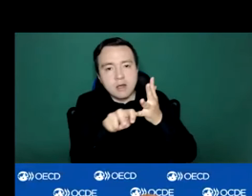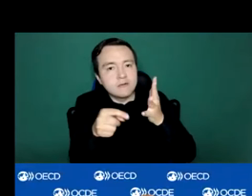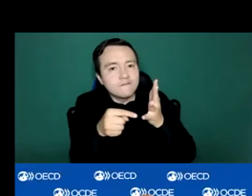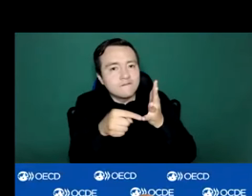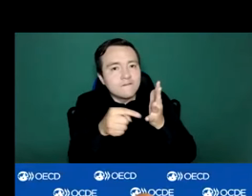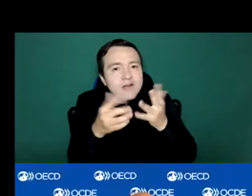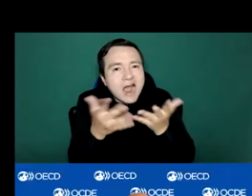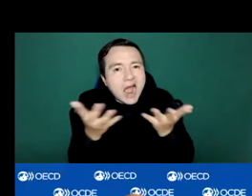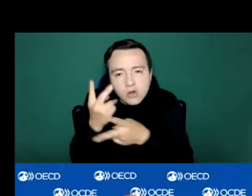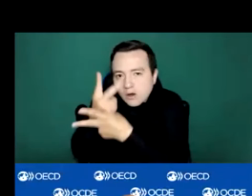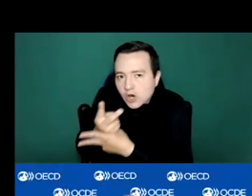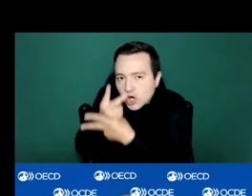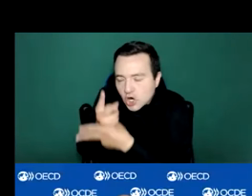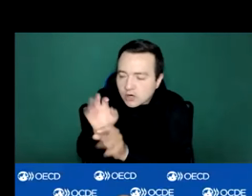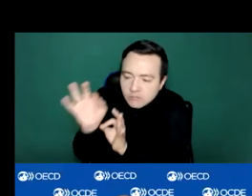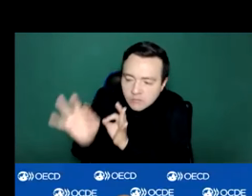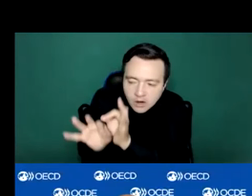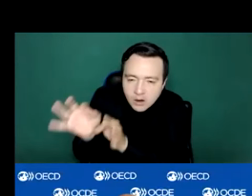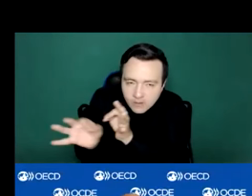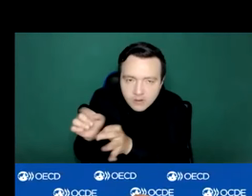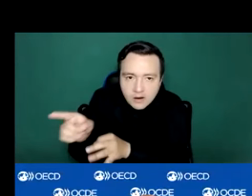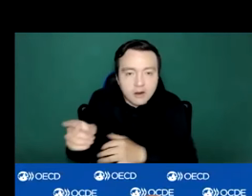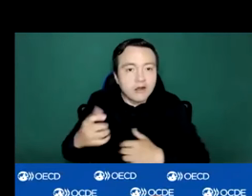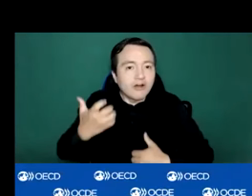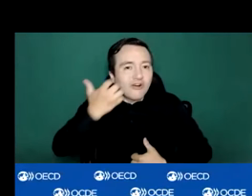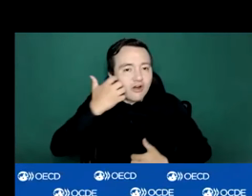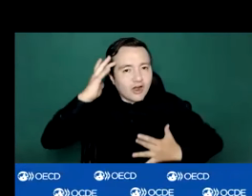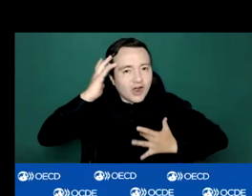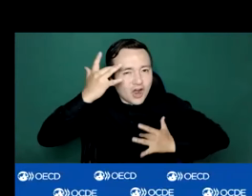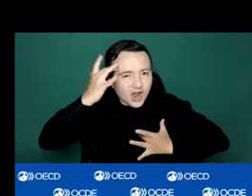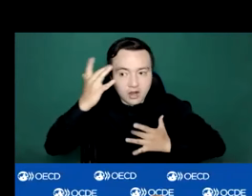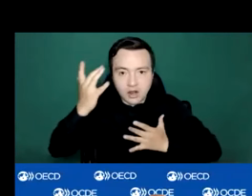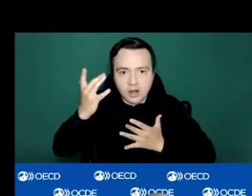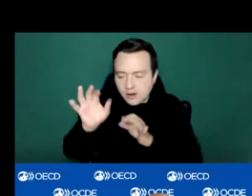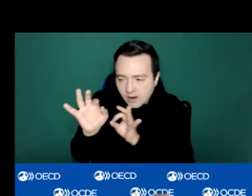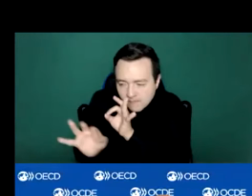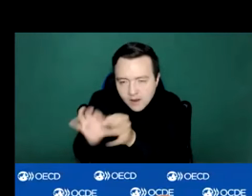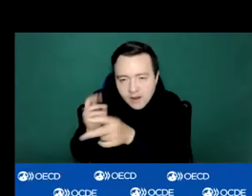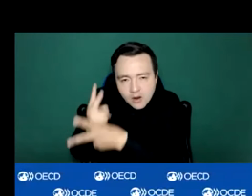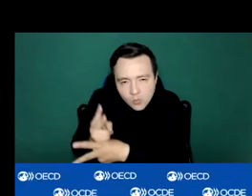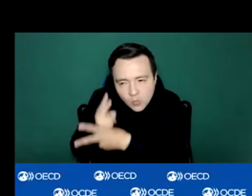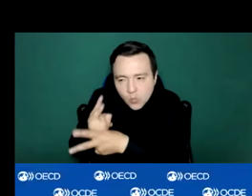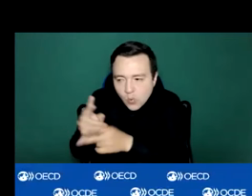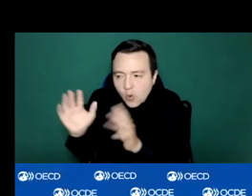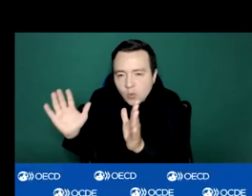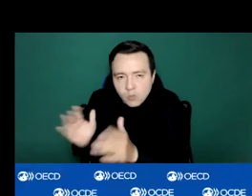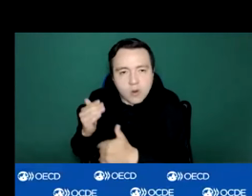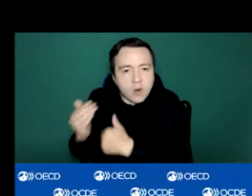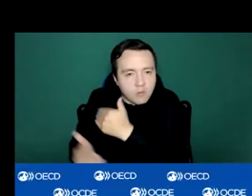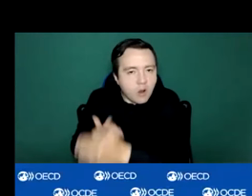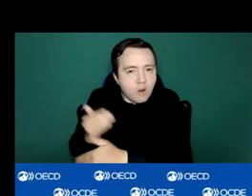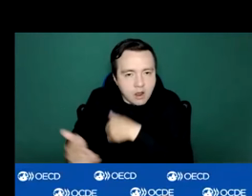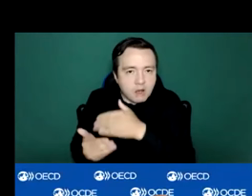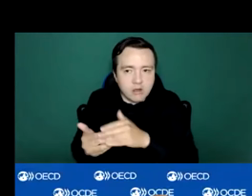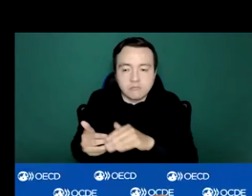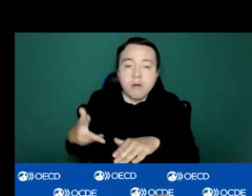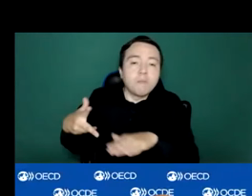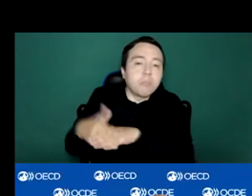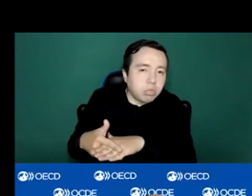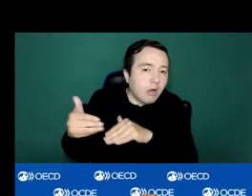conditions, help them take care of their conditions without interruptions that we see in continuing the vaccination and screening programs,